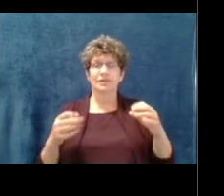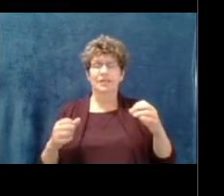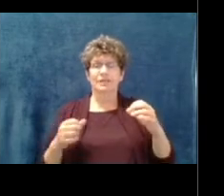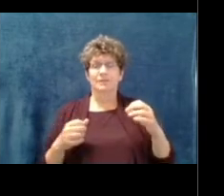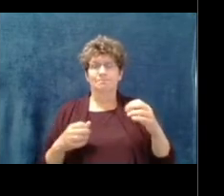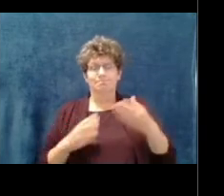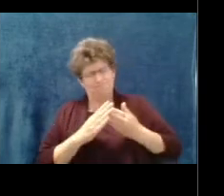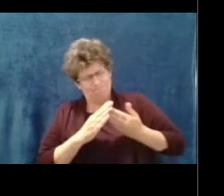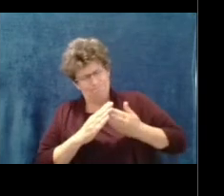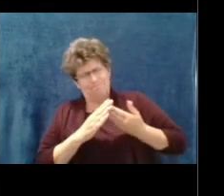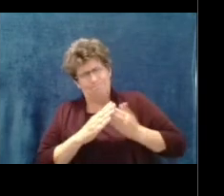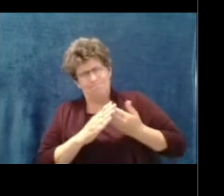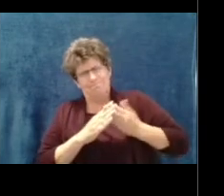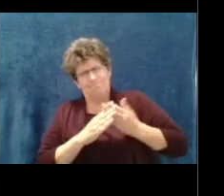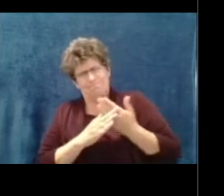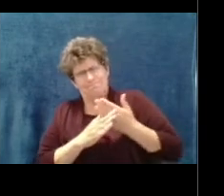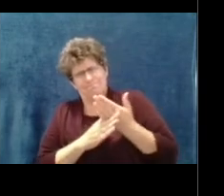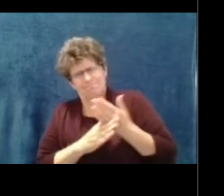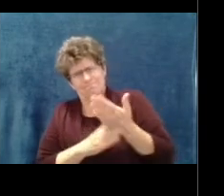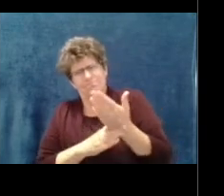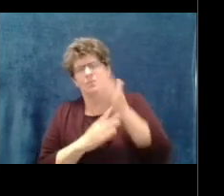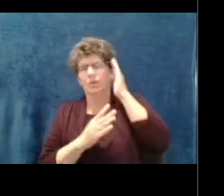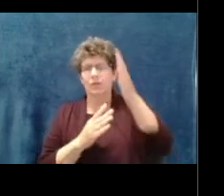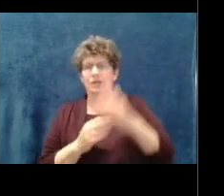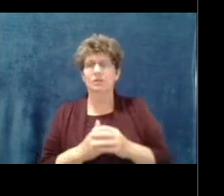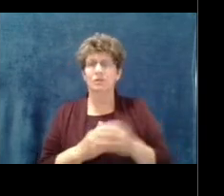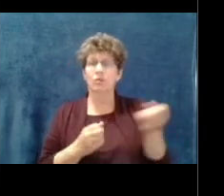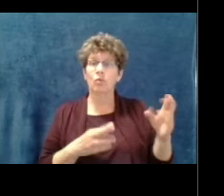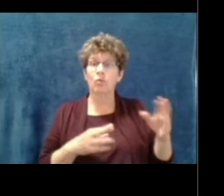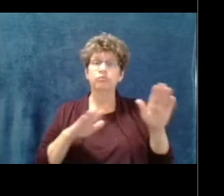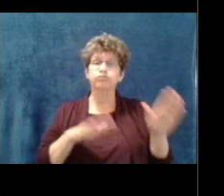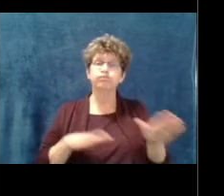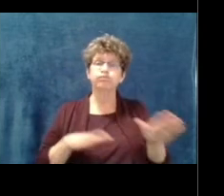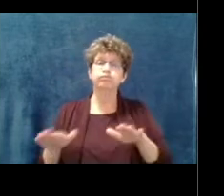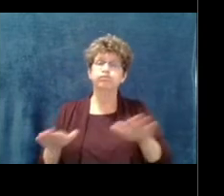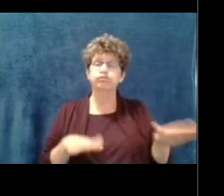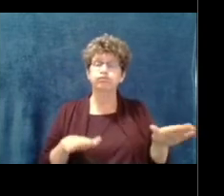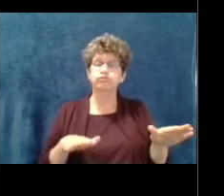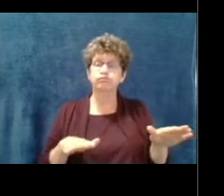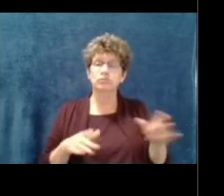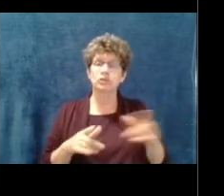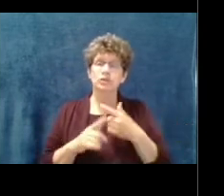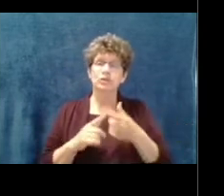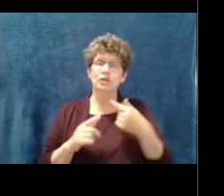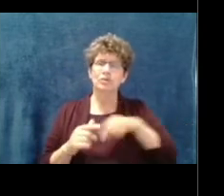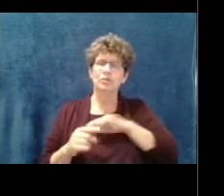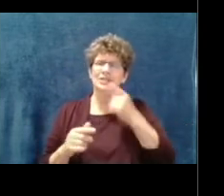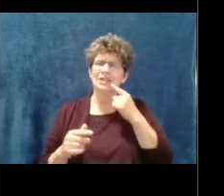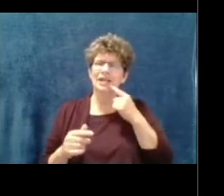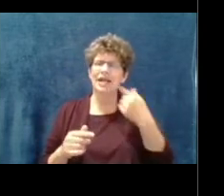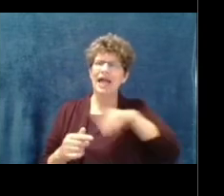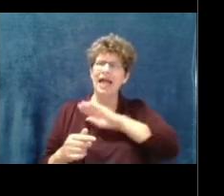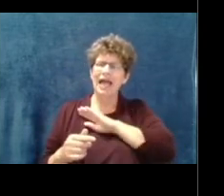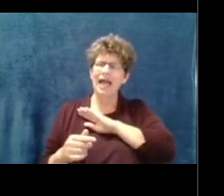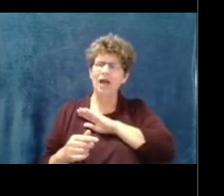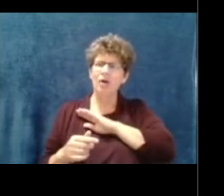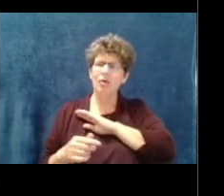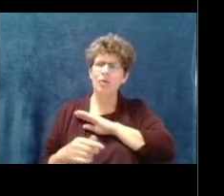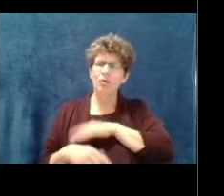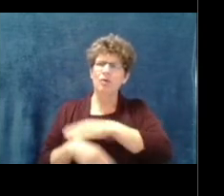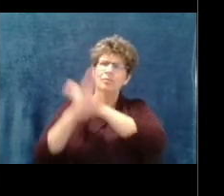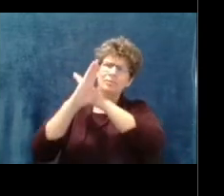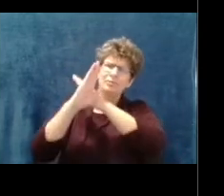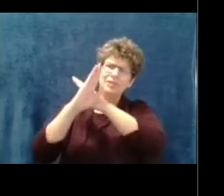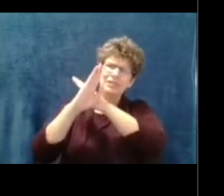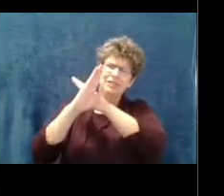this relaxation response. And so again, the question would be, what's our psychological PPE in the face of this? How can we